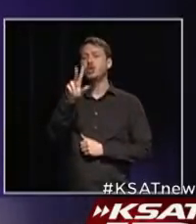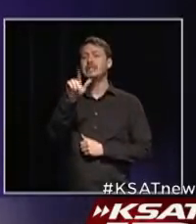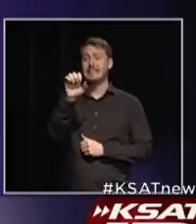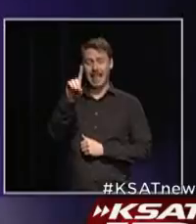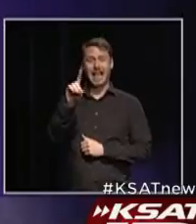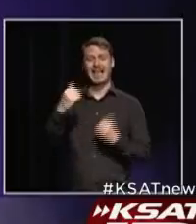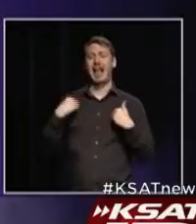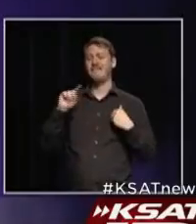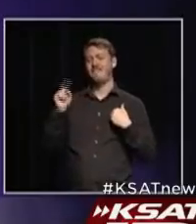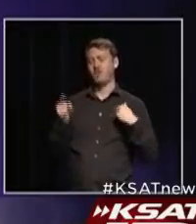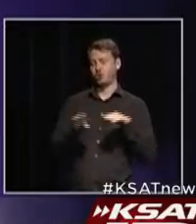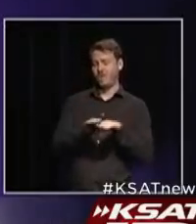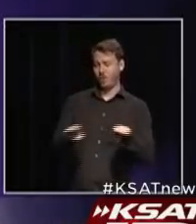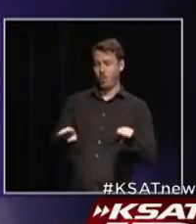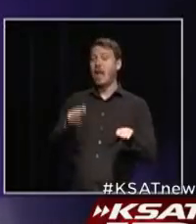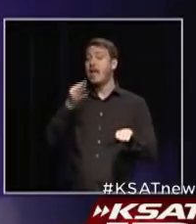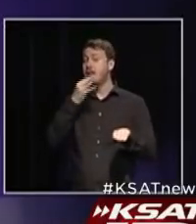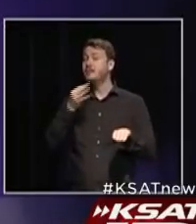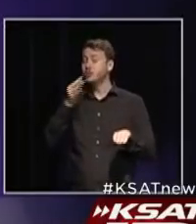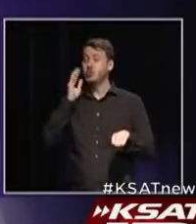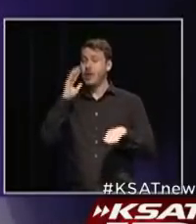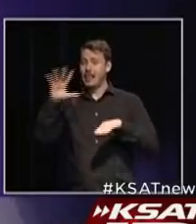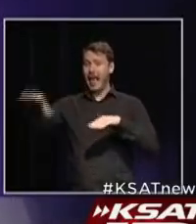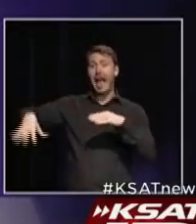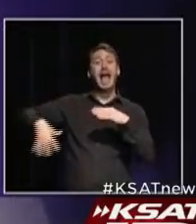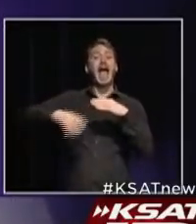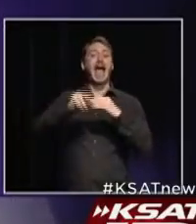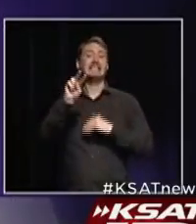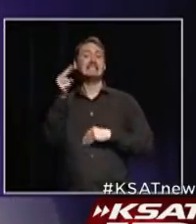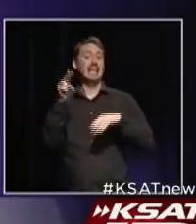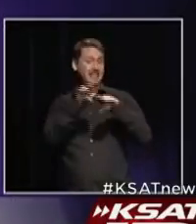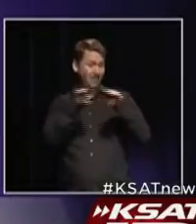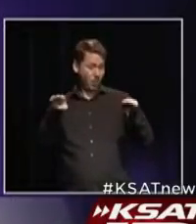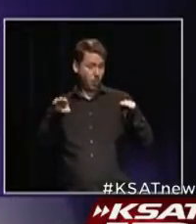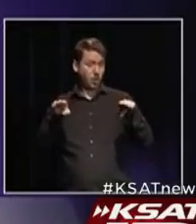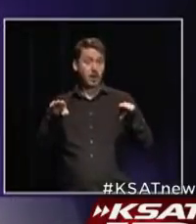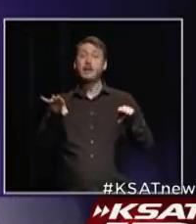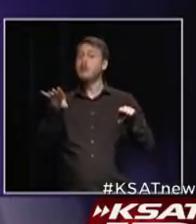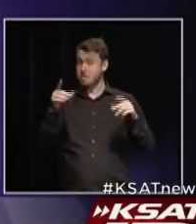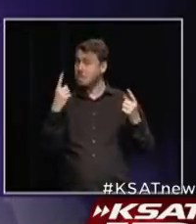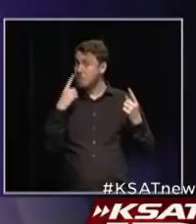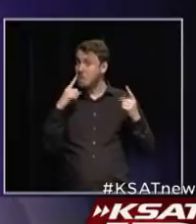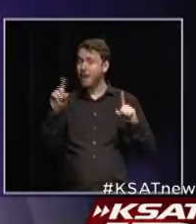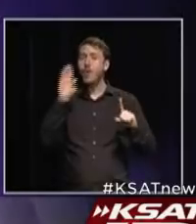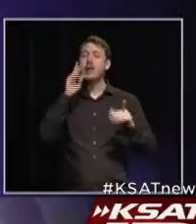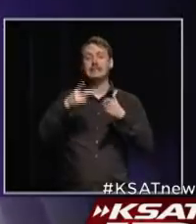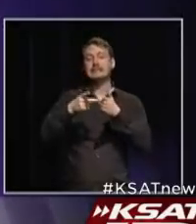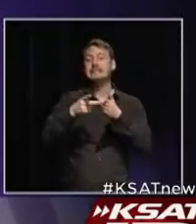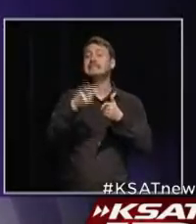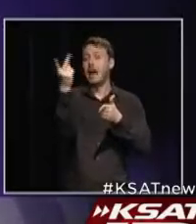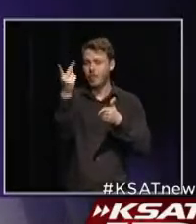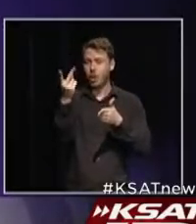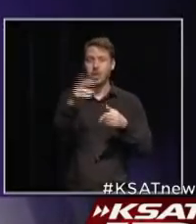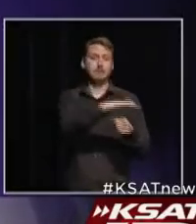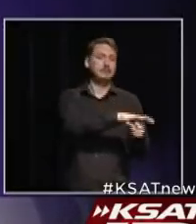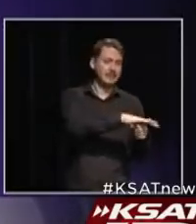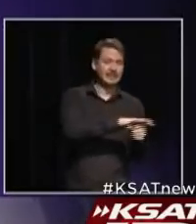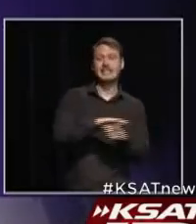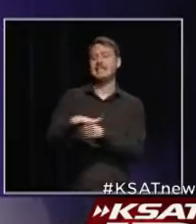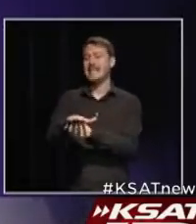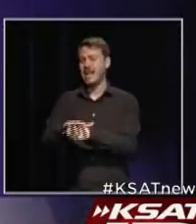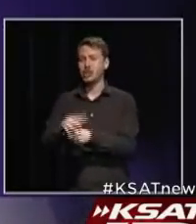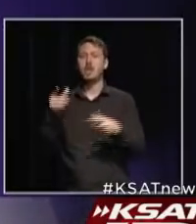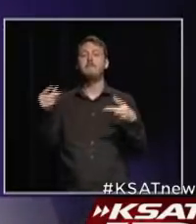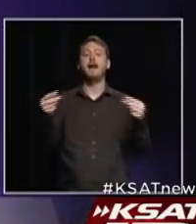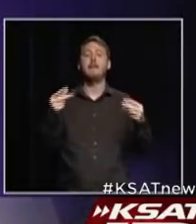working to get on the second level. And on that second level, we're going to double our stations to get the vaccination. And between